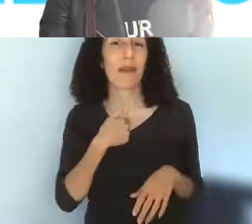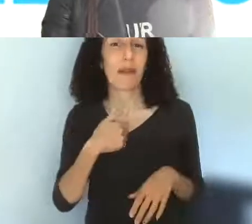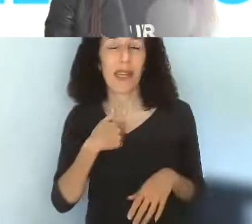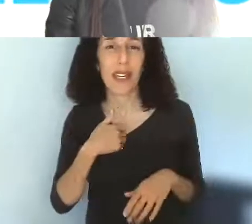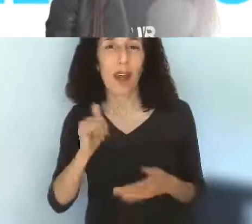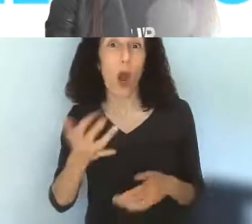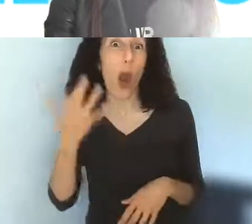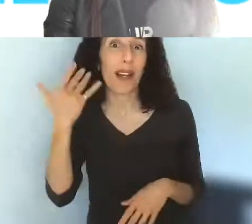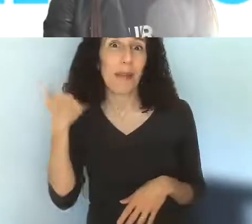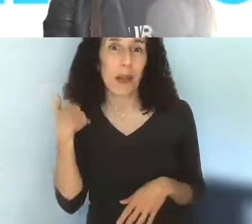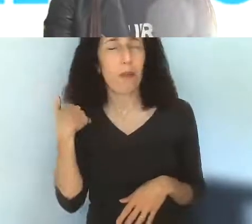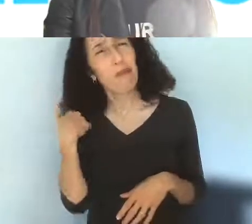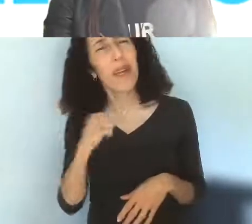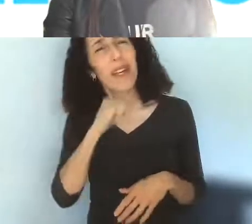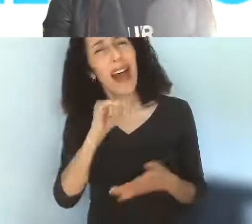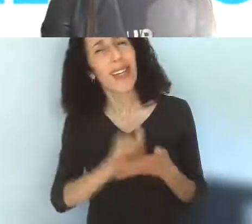but.